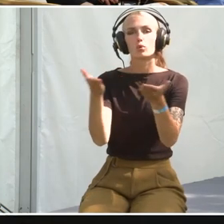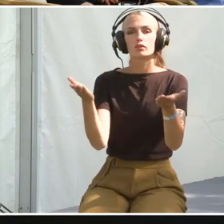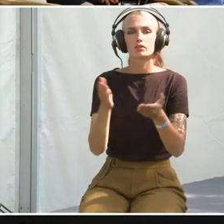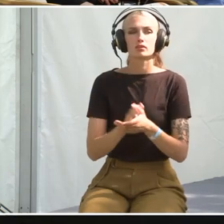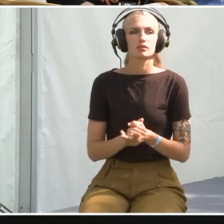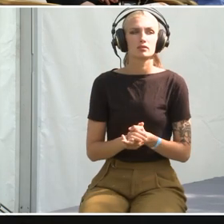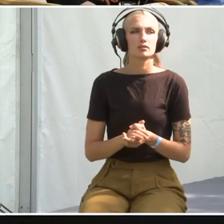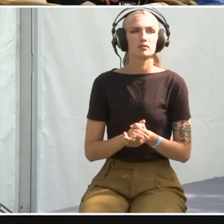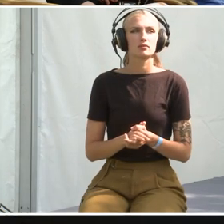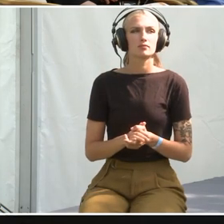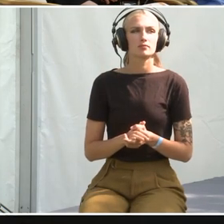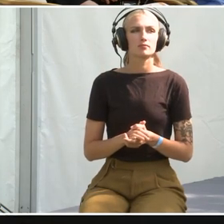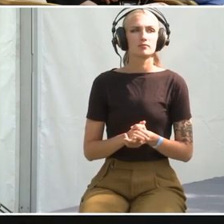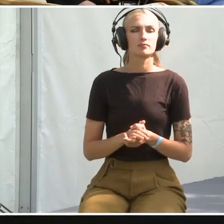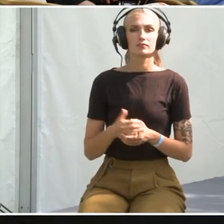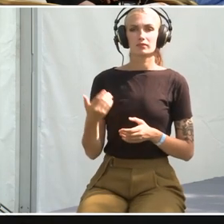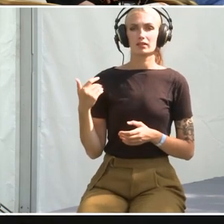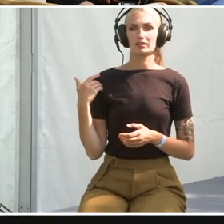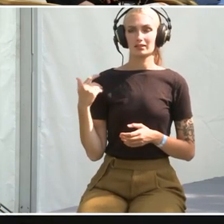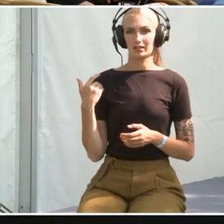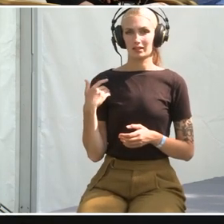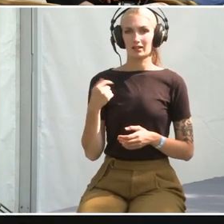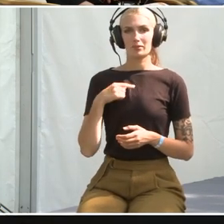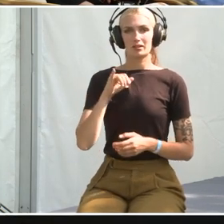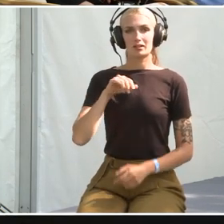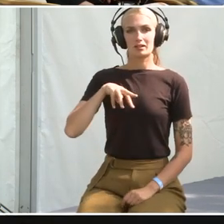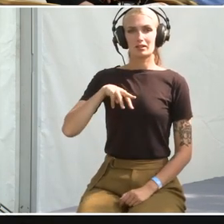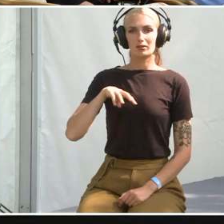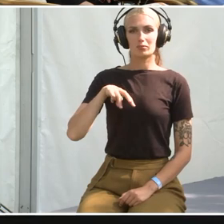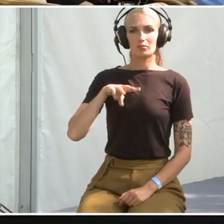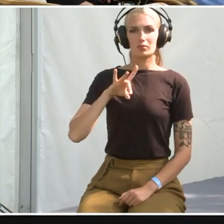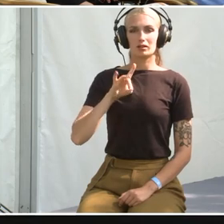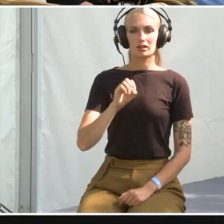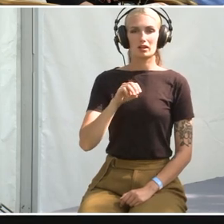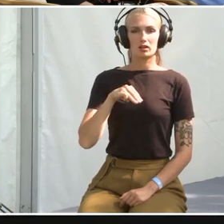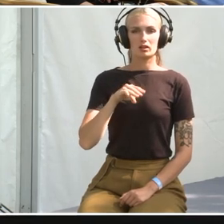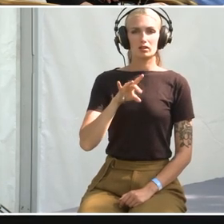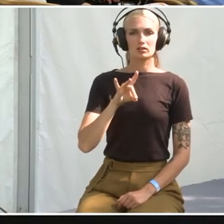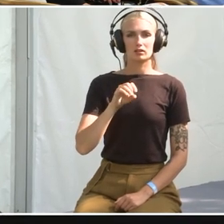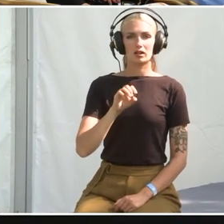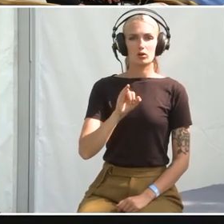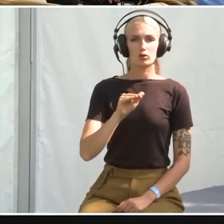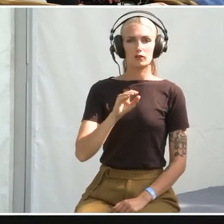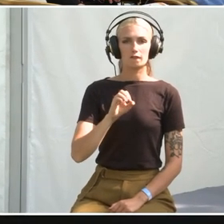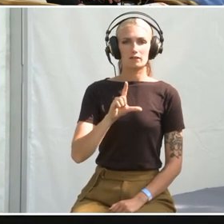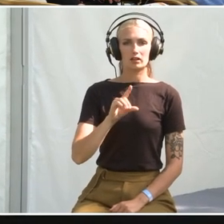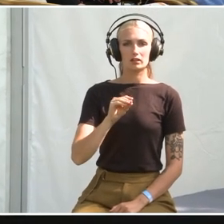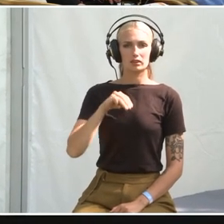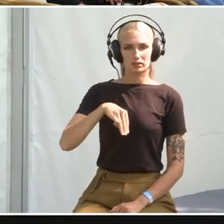If you can stand up, say your name and I'm with the Estonian Degrowth Organization.